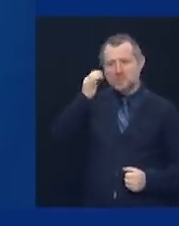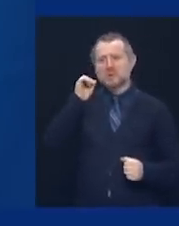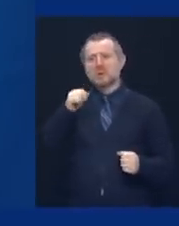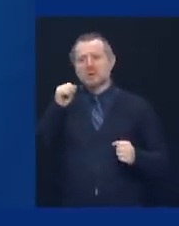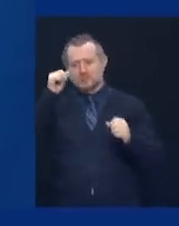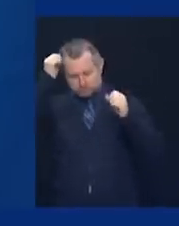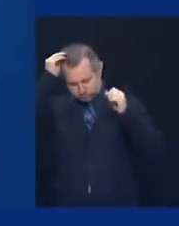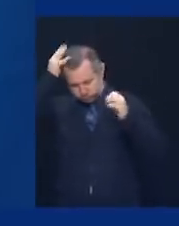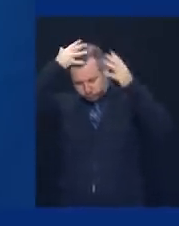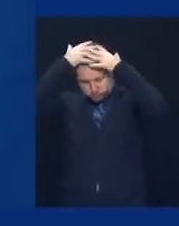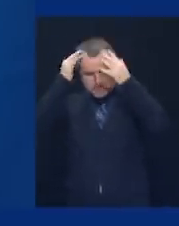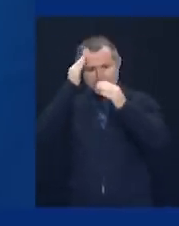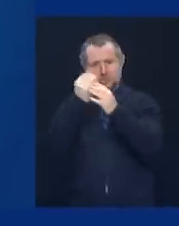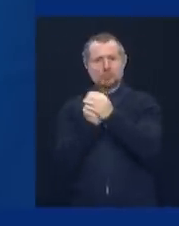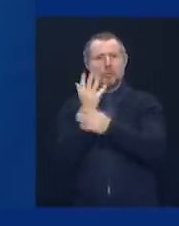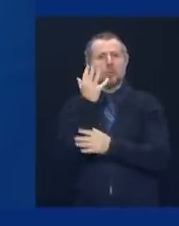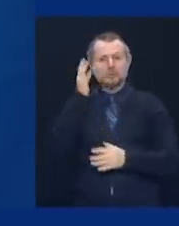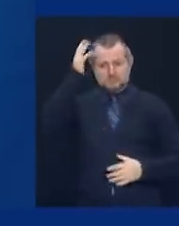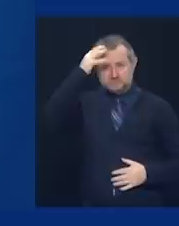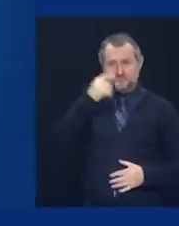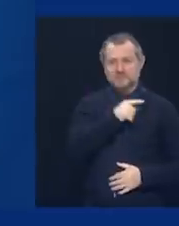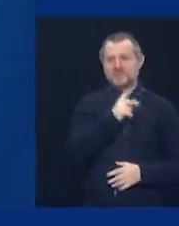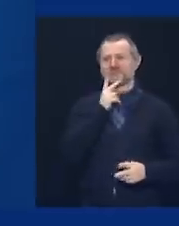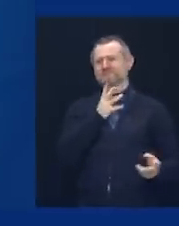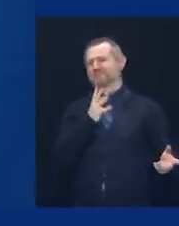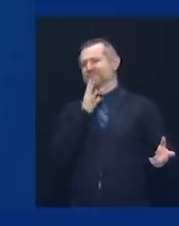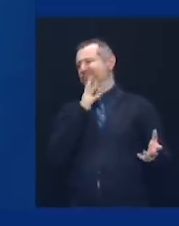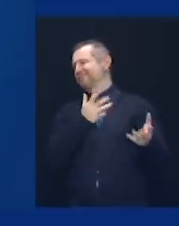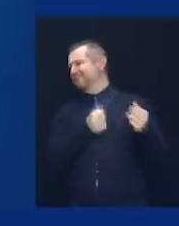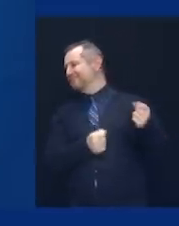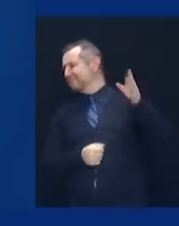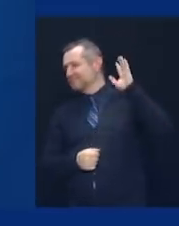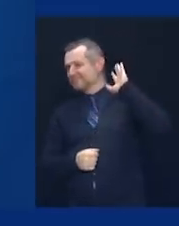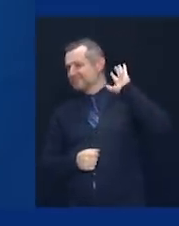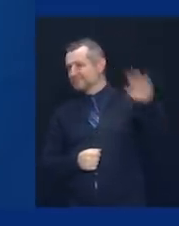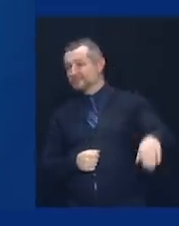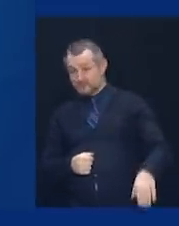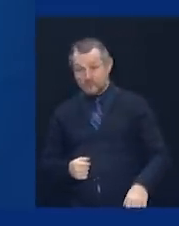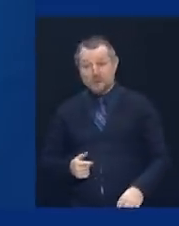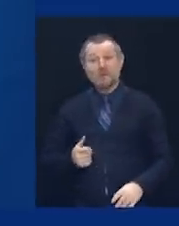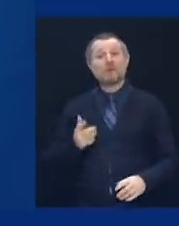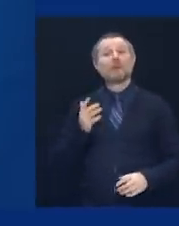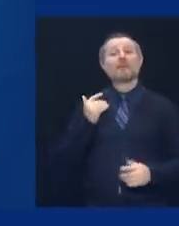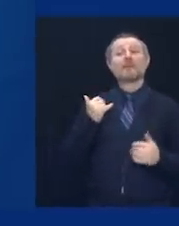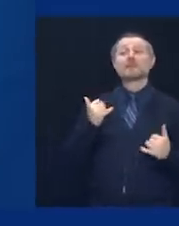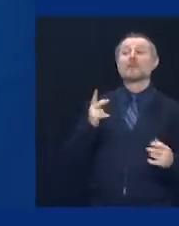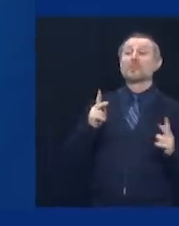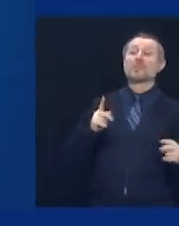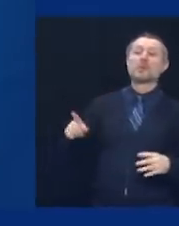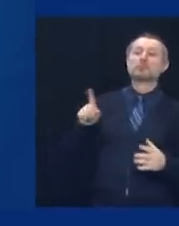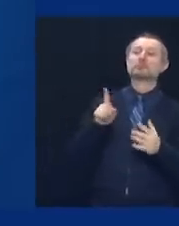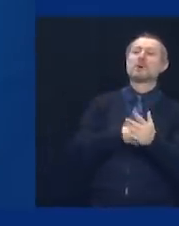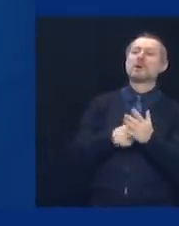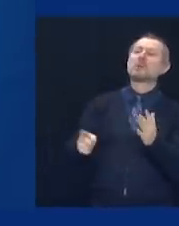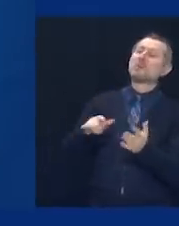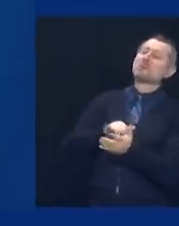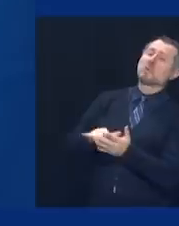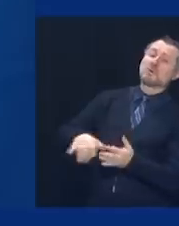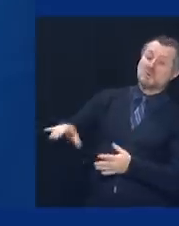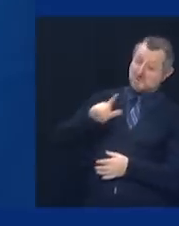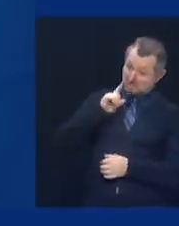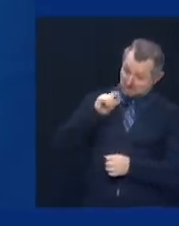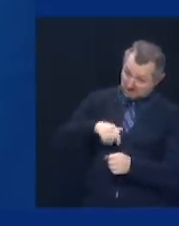panel was going to fortify that. They then said, critics, oh, well, you'll delay New York getting a